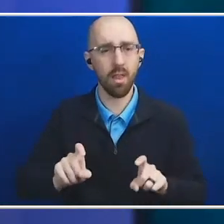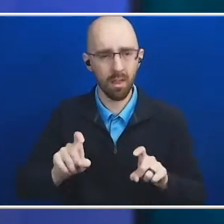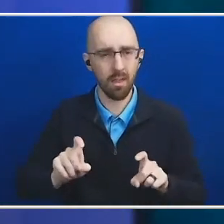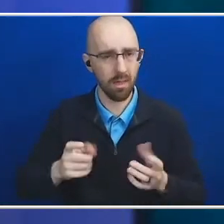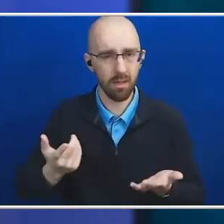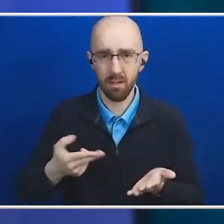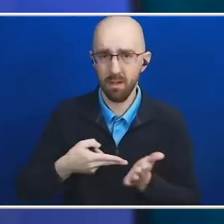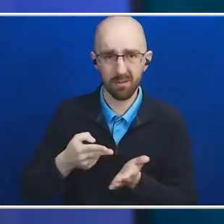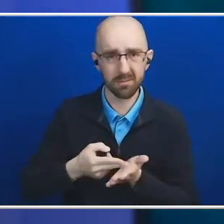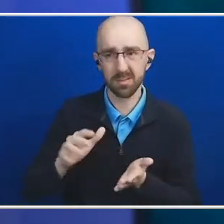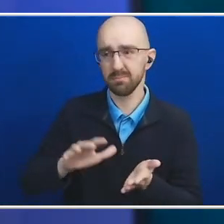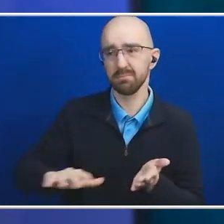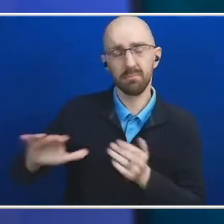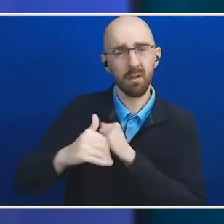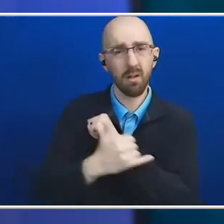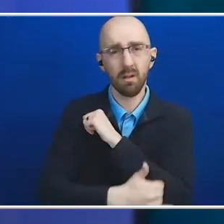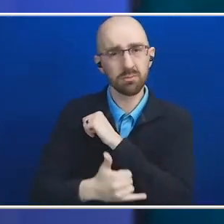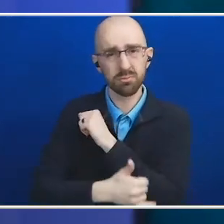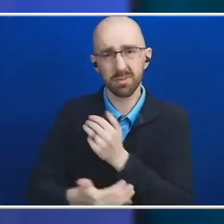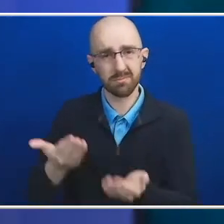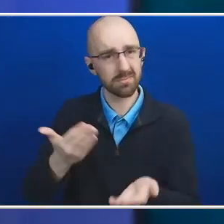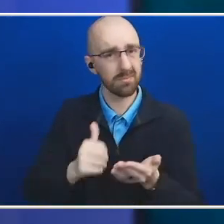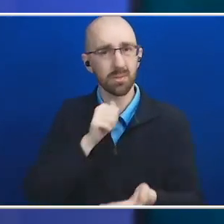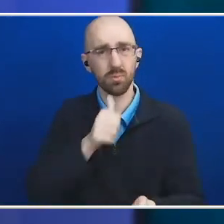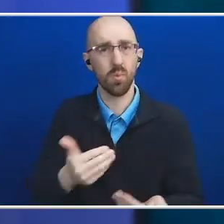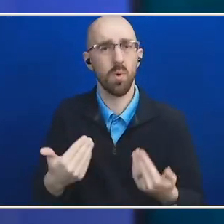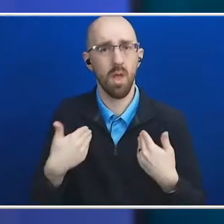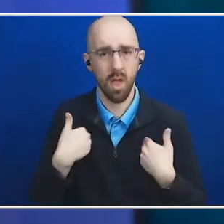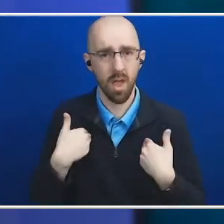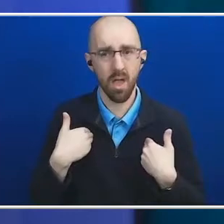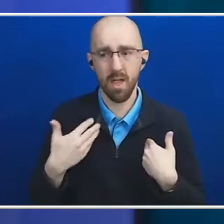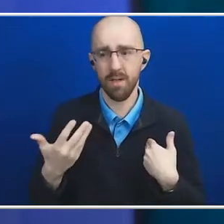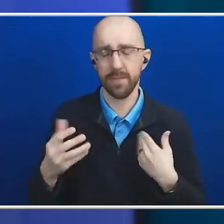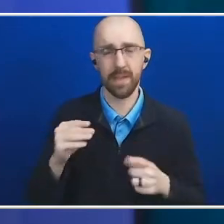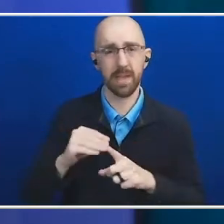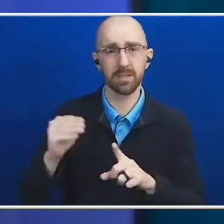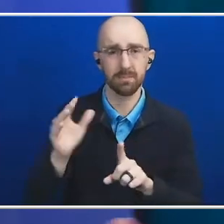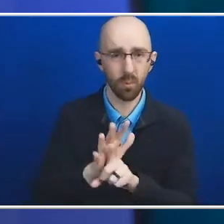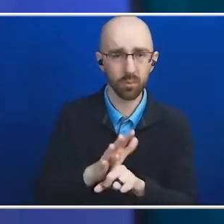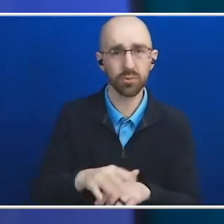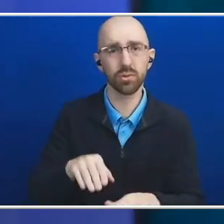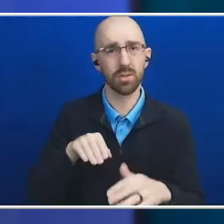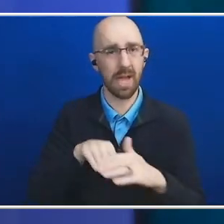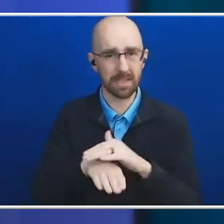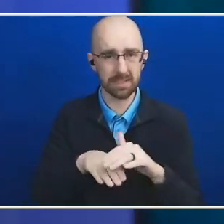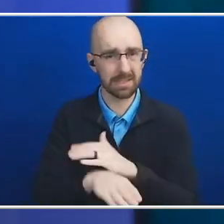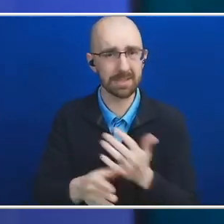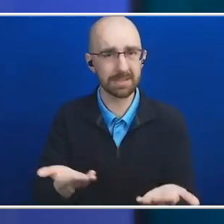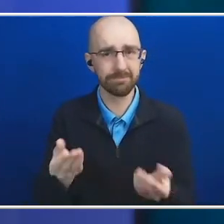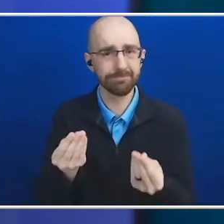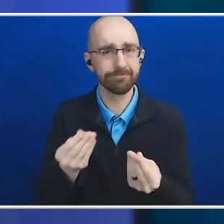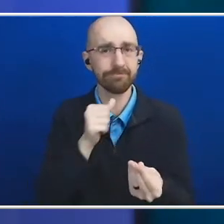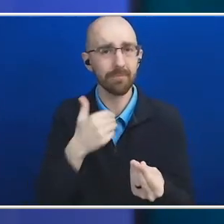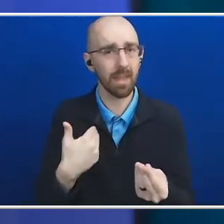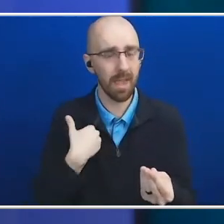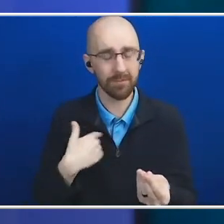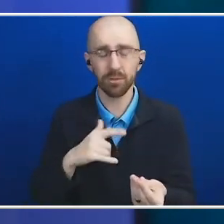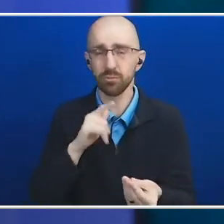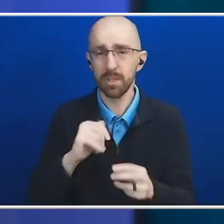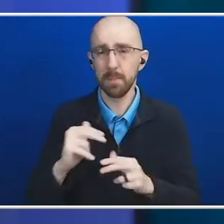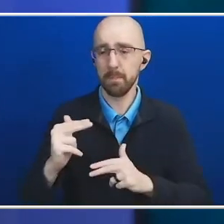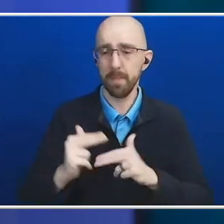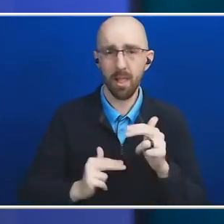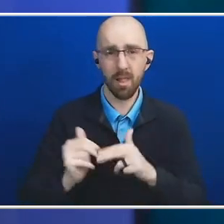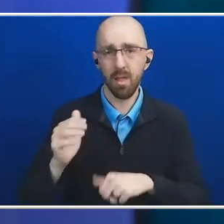country probably don't have the exposure or the access, and it's truly built on the